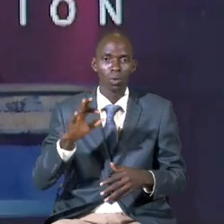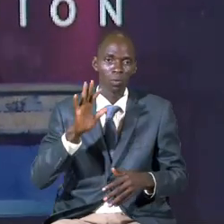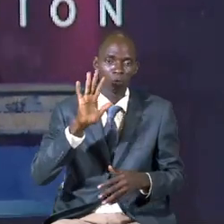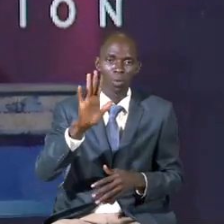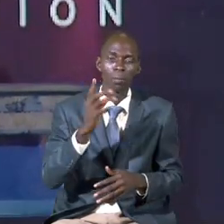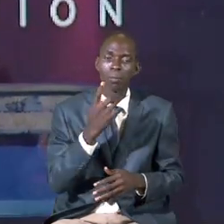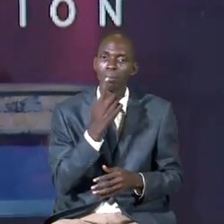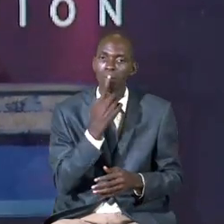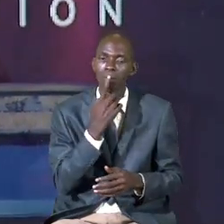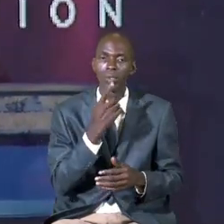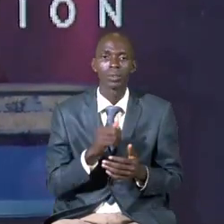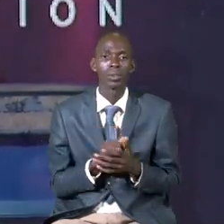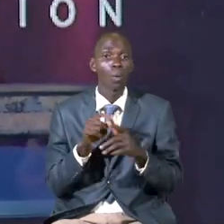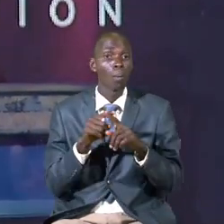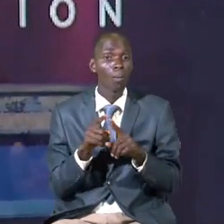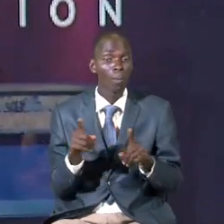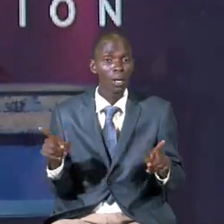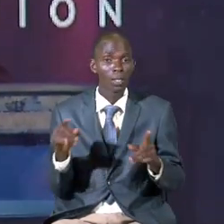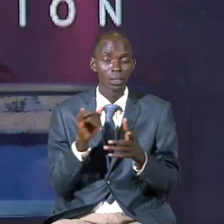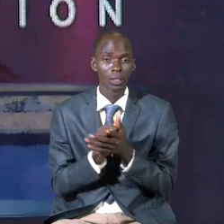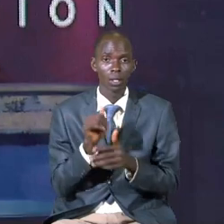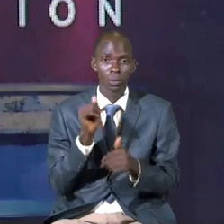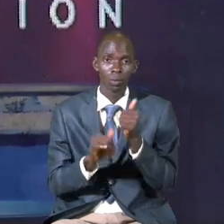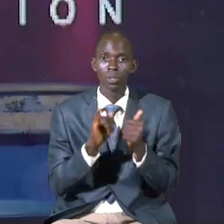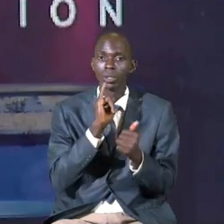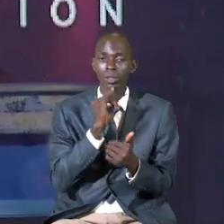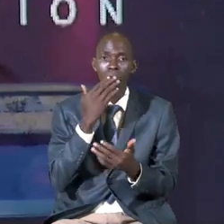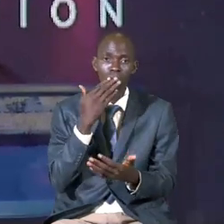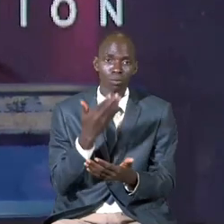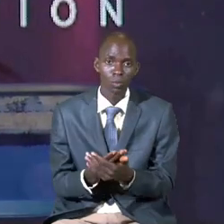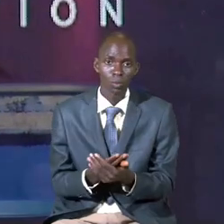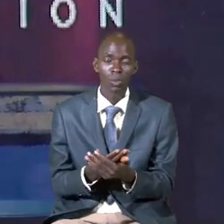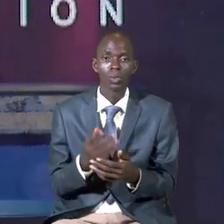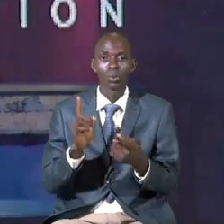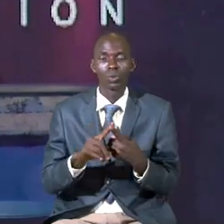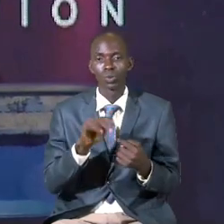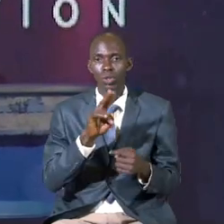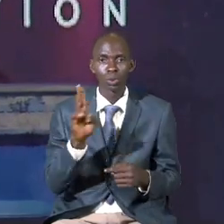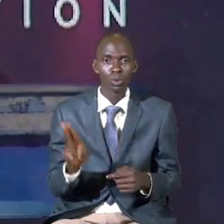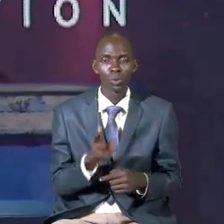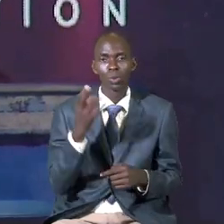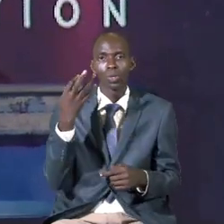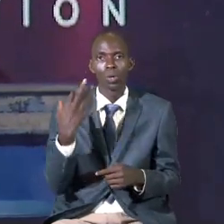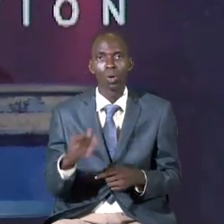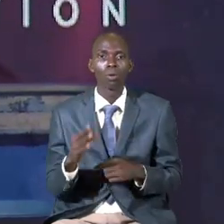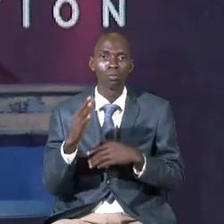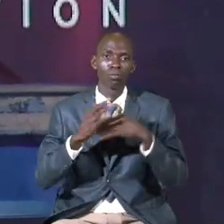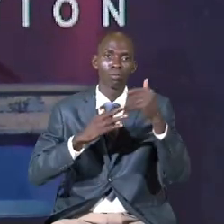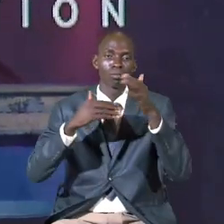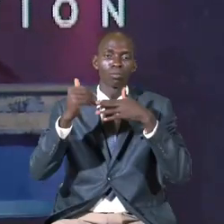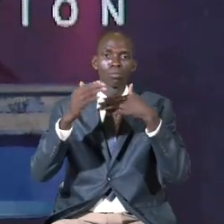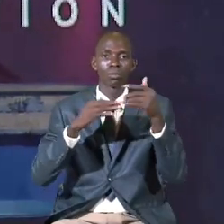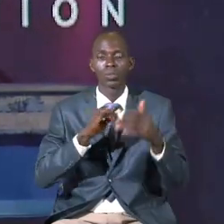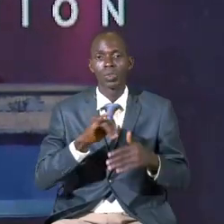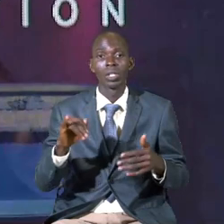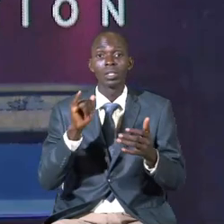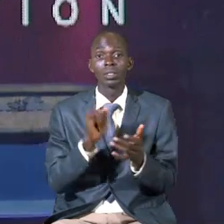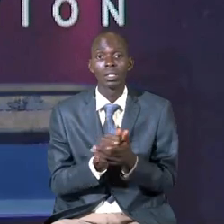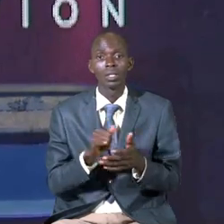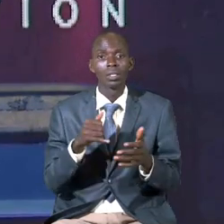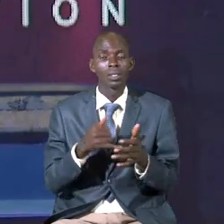mouth but that which is good to the use of a definer that it